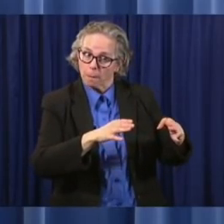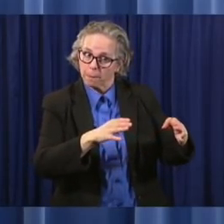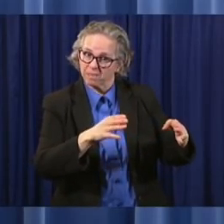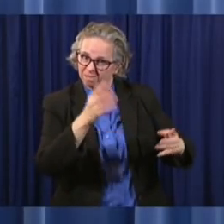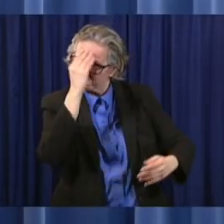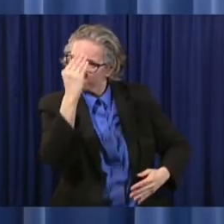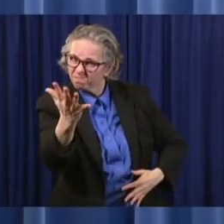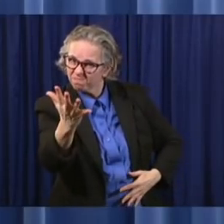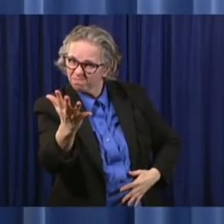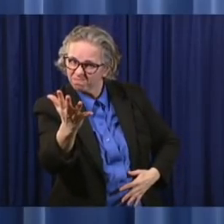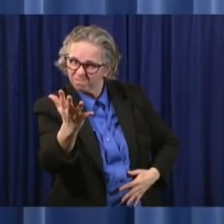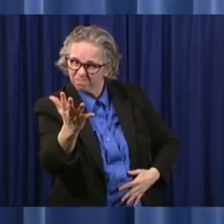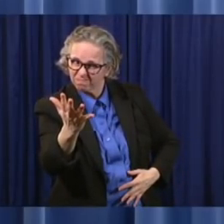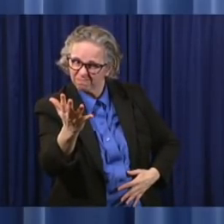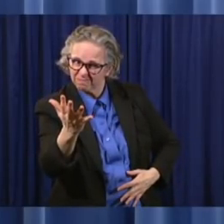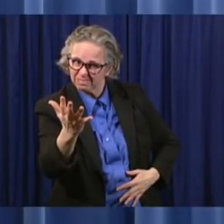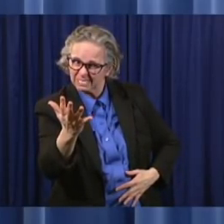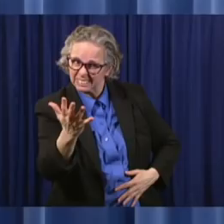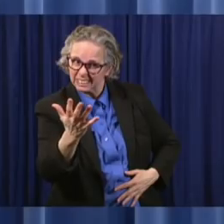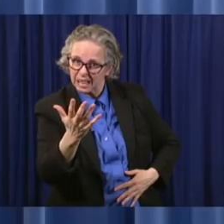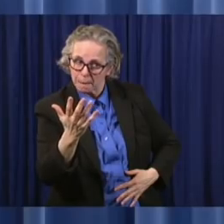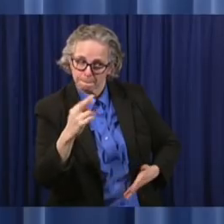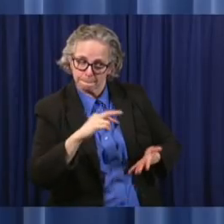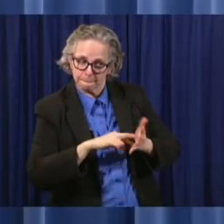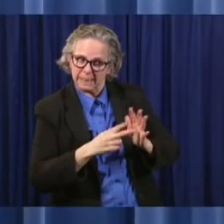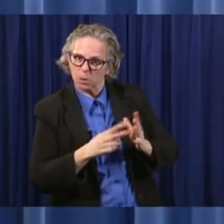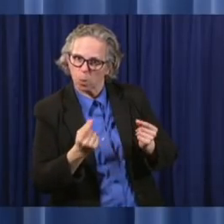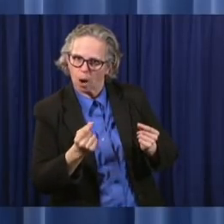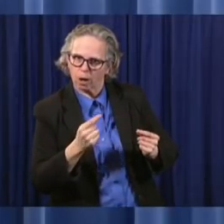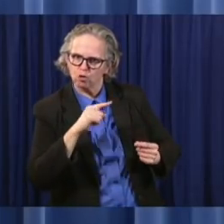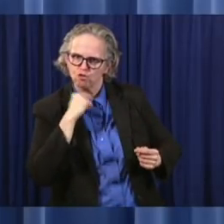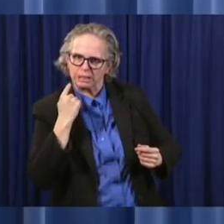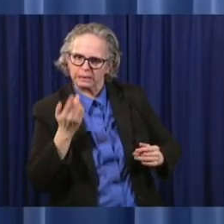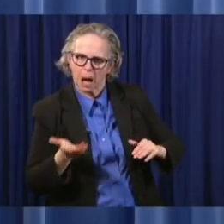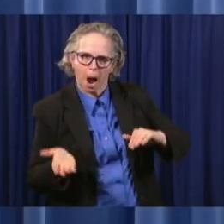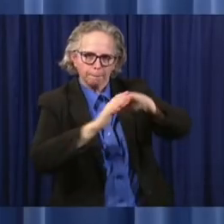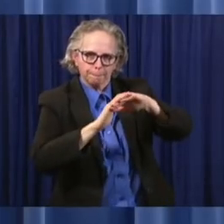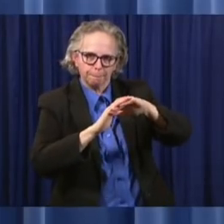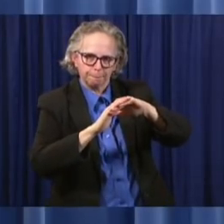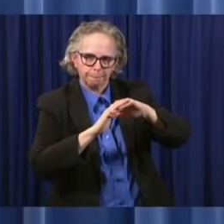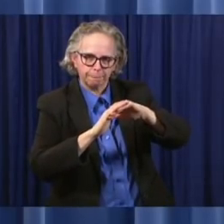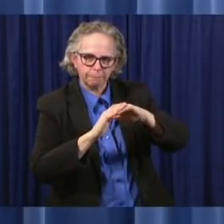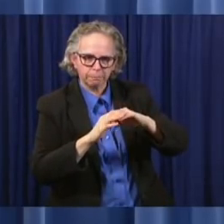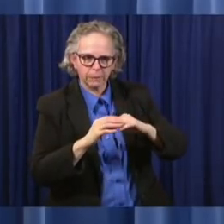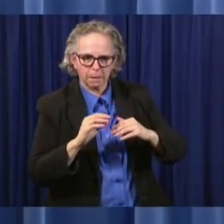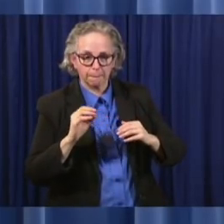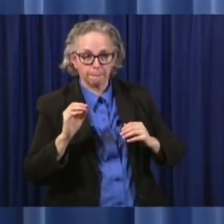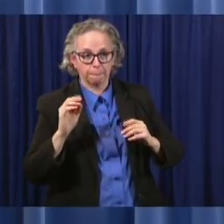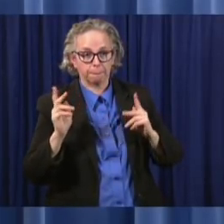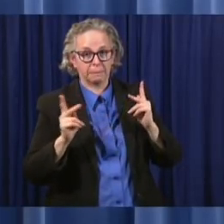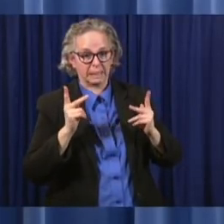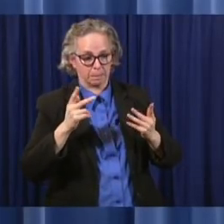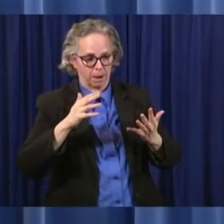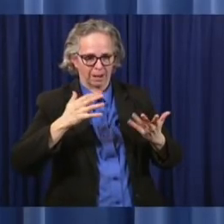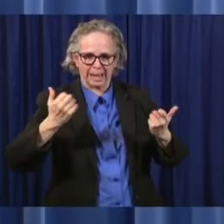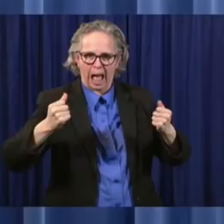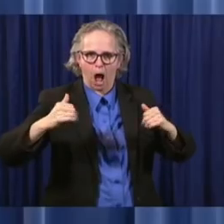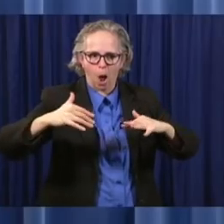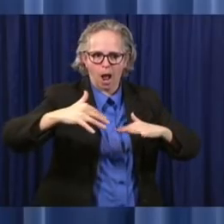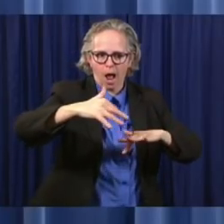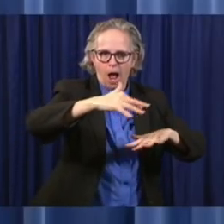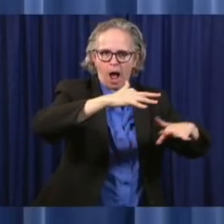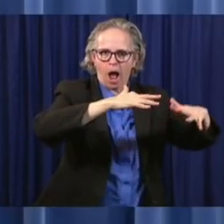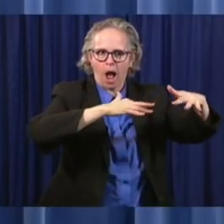up. The more contacts that we have, the more that we do, the more risk there is.